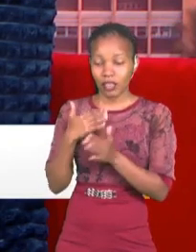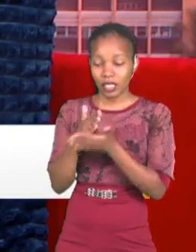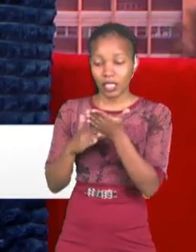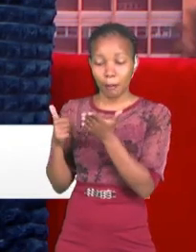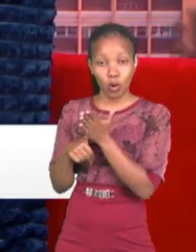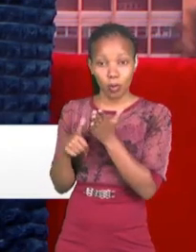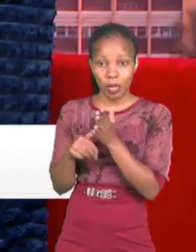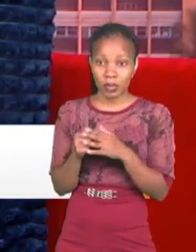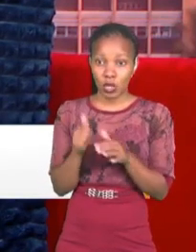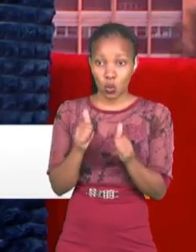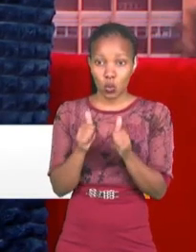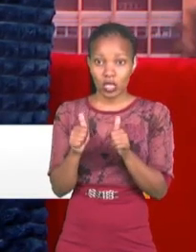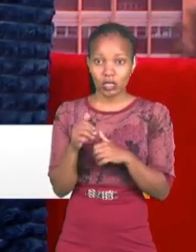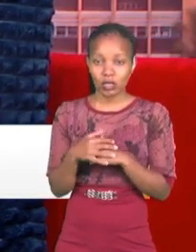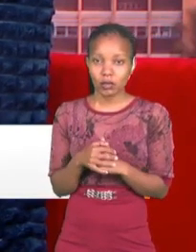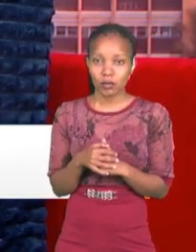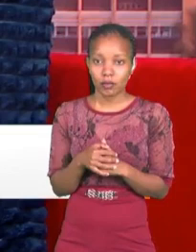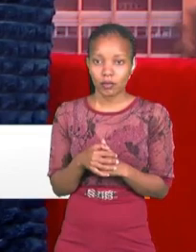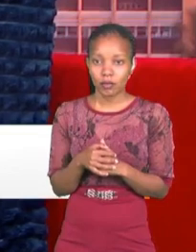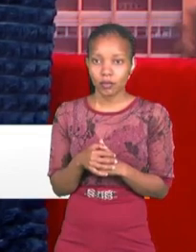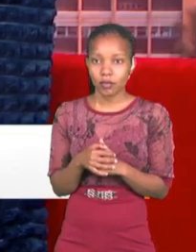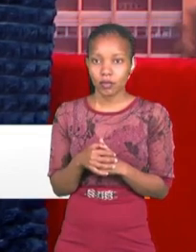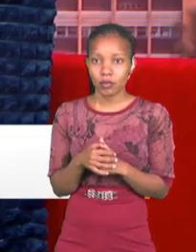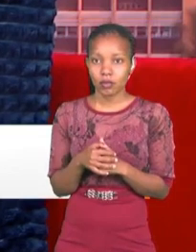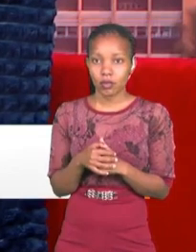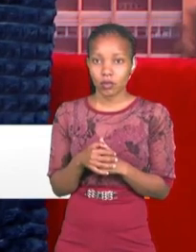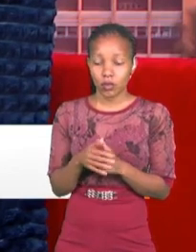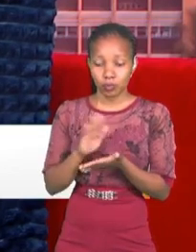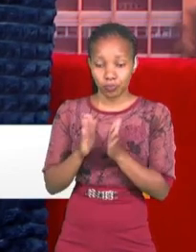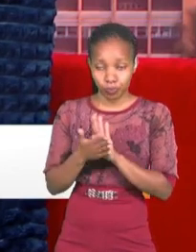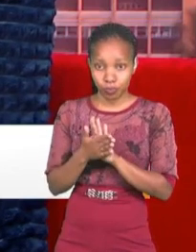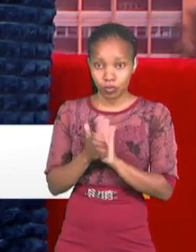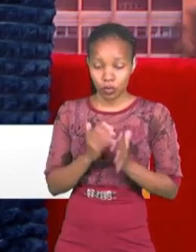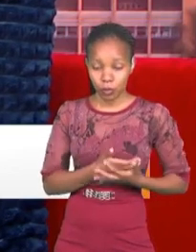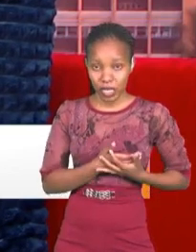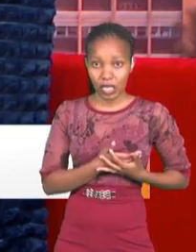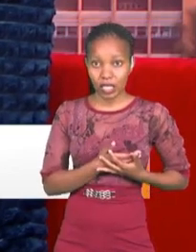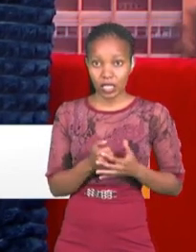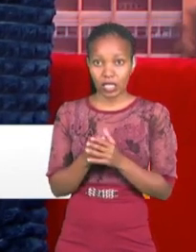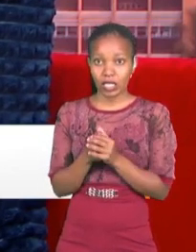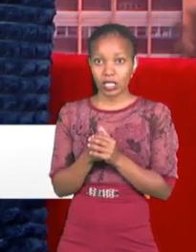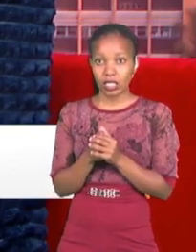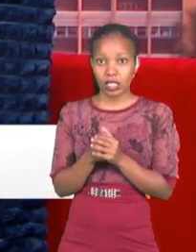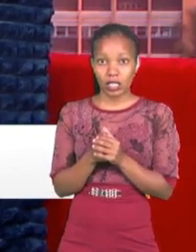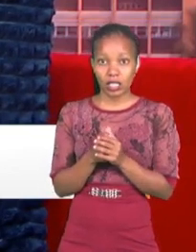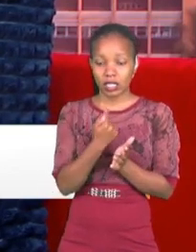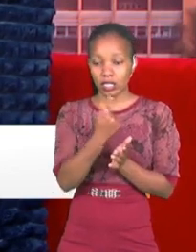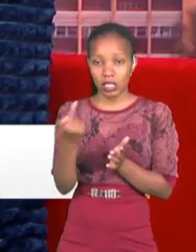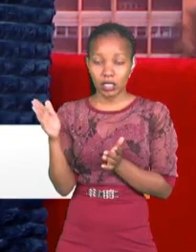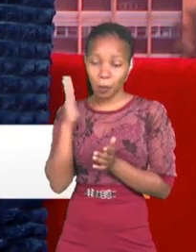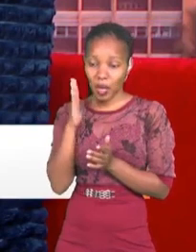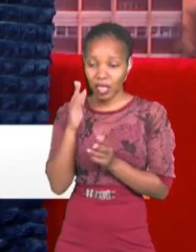complications which are more in formula feed compared to breast milk. Uh-huh. See, breast milk of every mother is